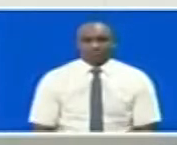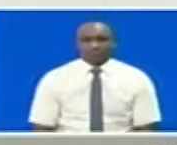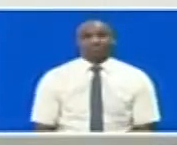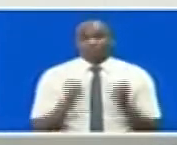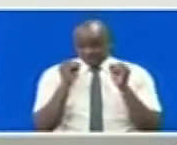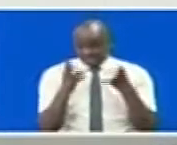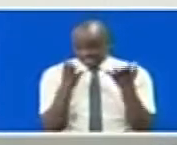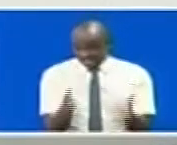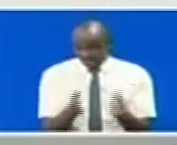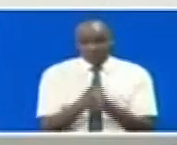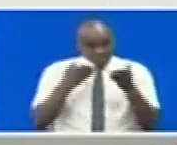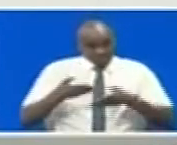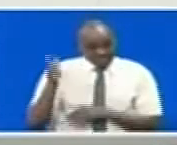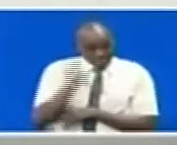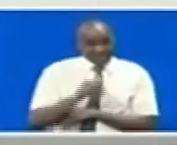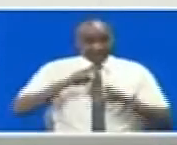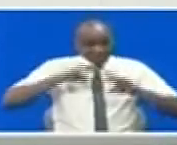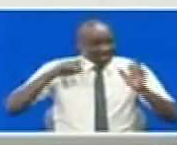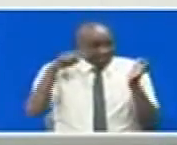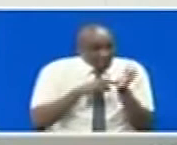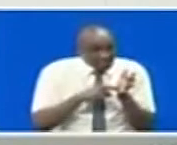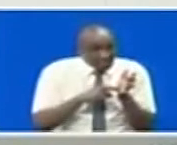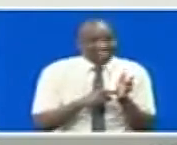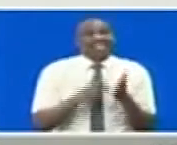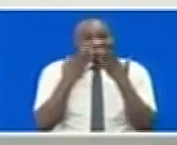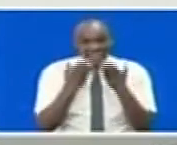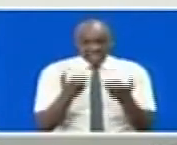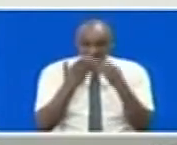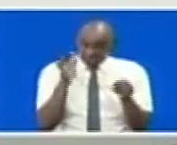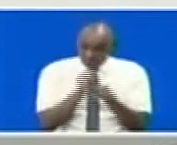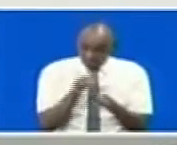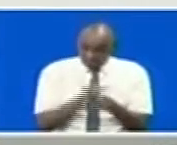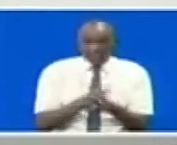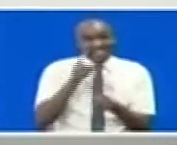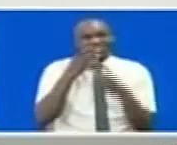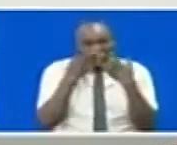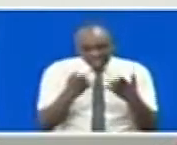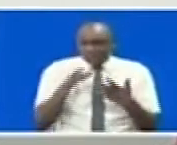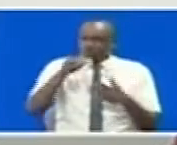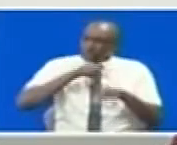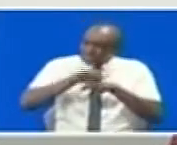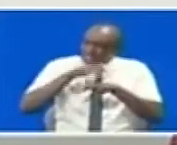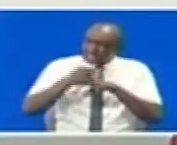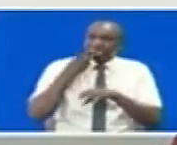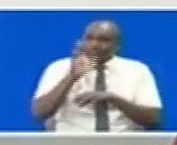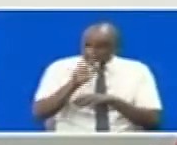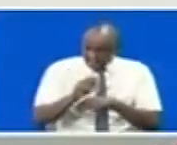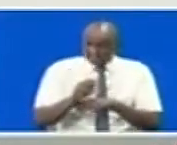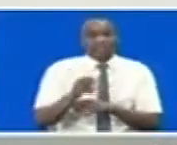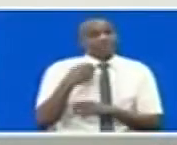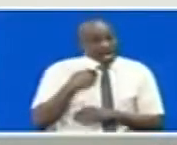All right, so welcome back to Checkpoint. We thank you for staying with us, and we thank you for continuing to send in your feedback. The SMS number